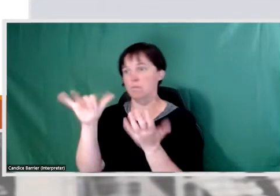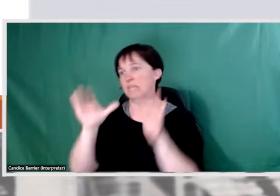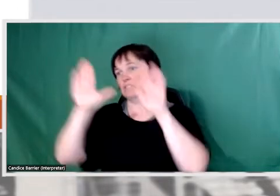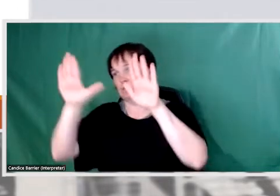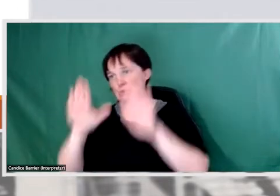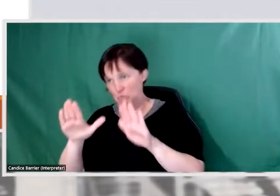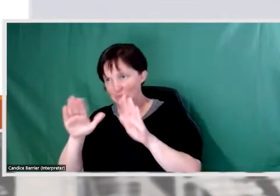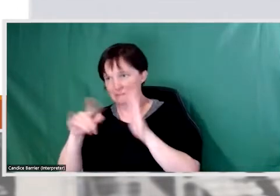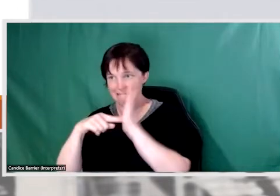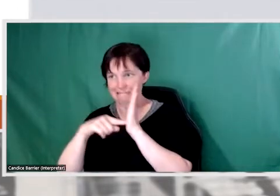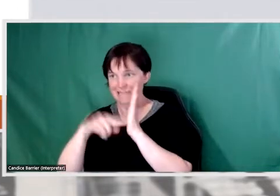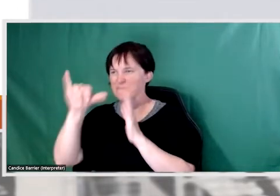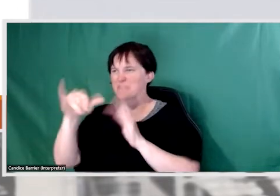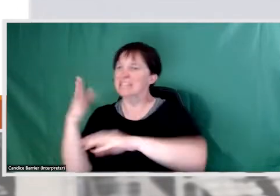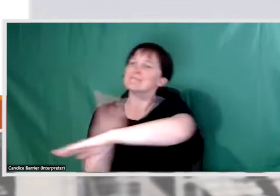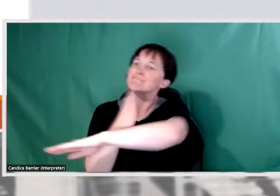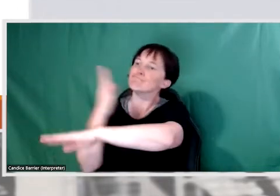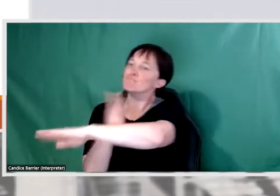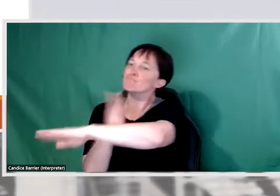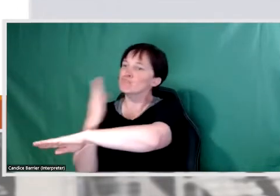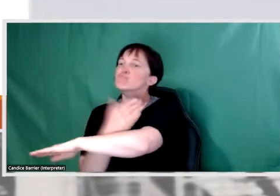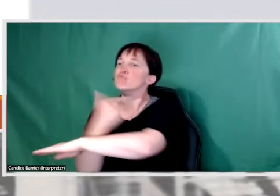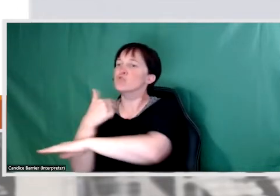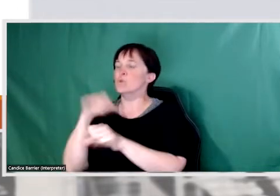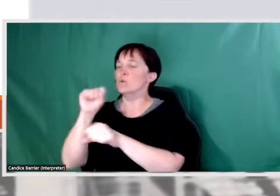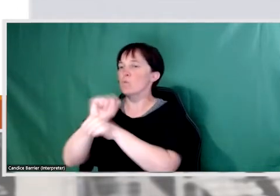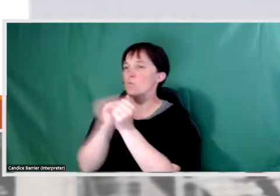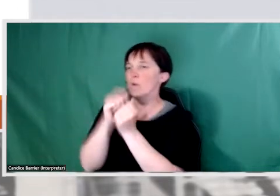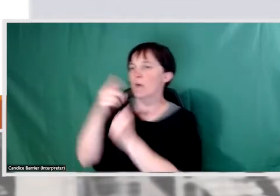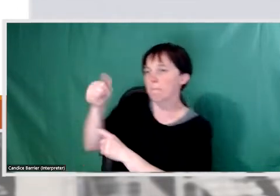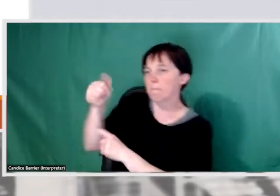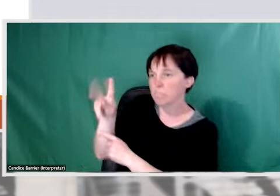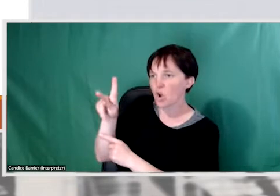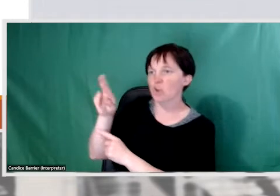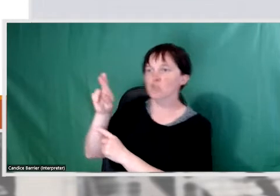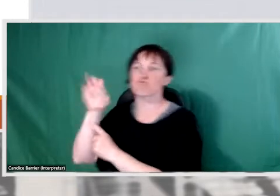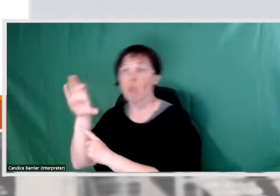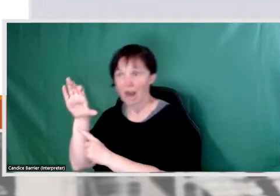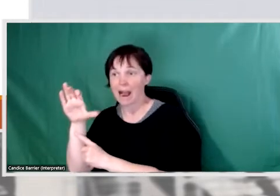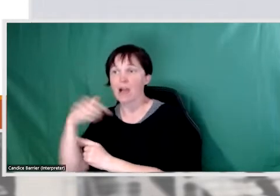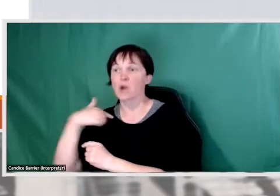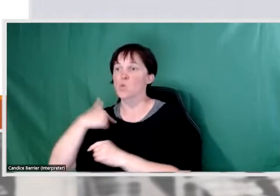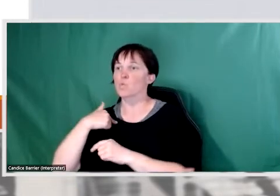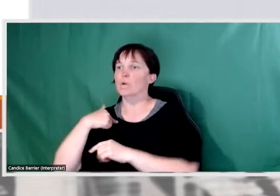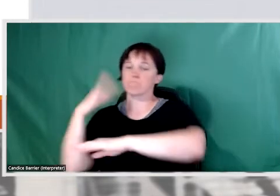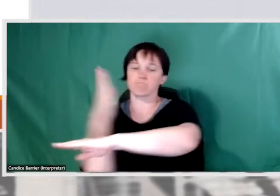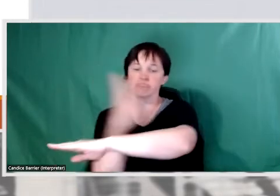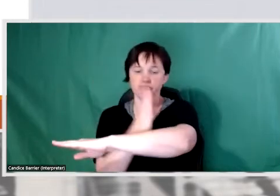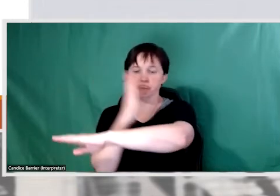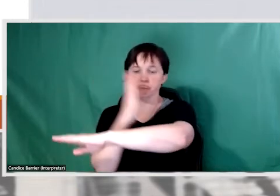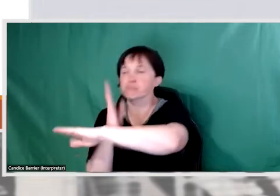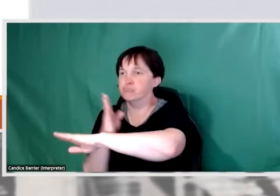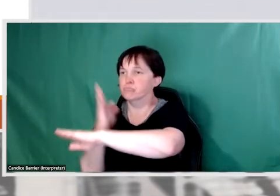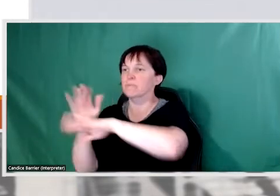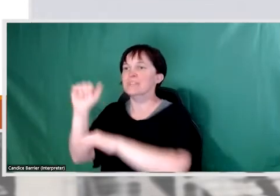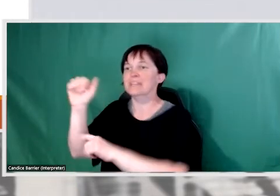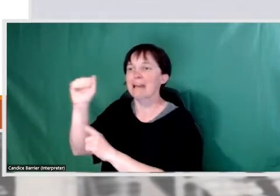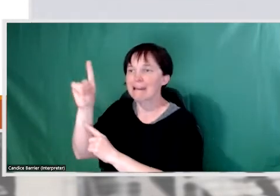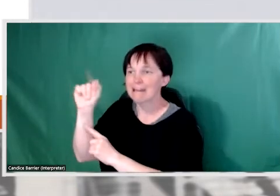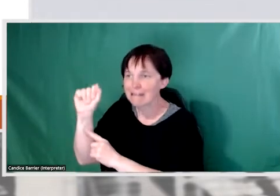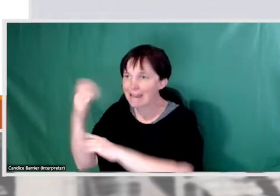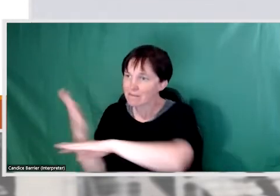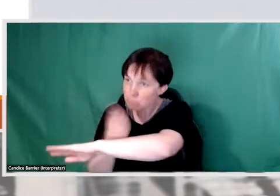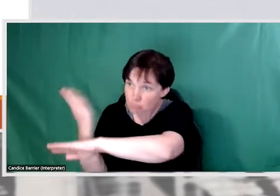Those are improvements that we've kind of worked with Parks and Recreation to phase in over several years. We've brought ADA improvements to the building. We've